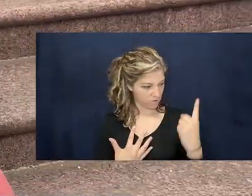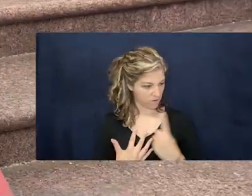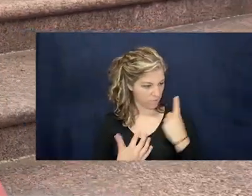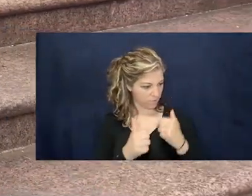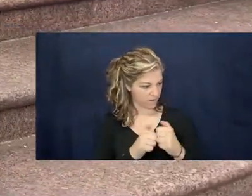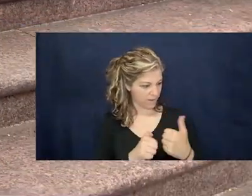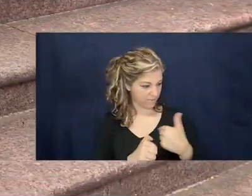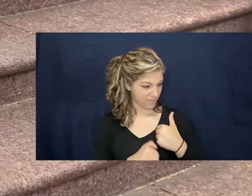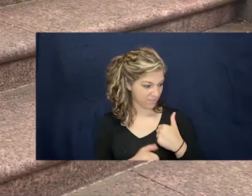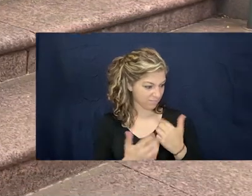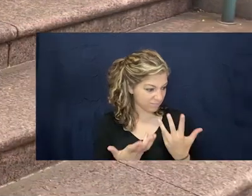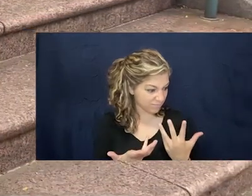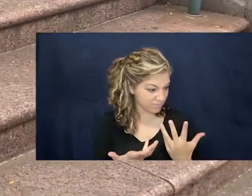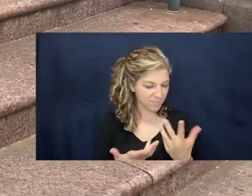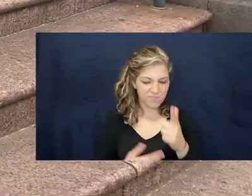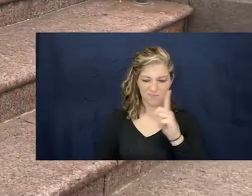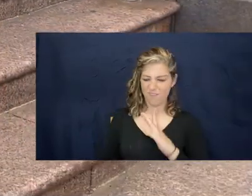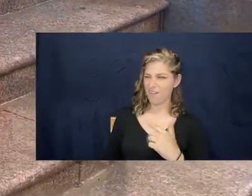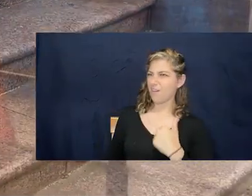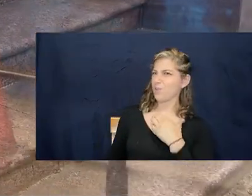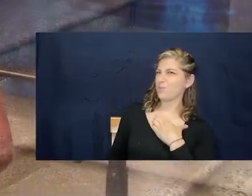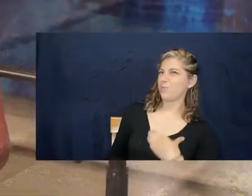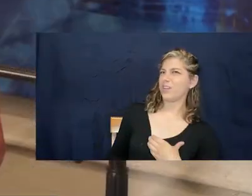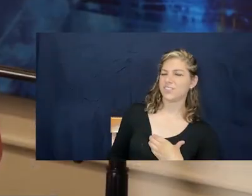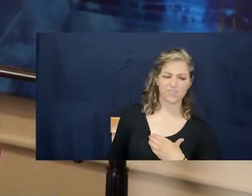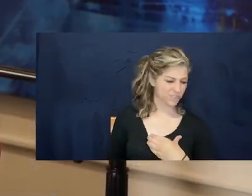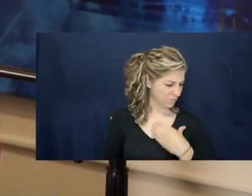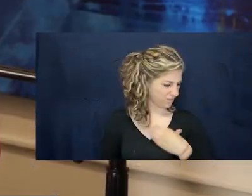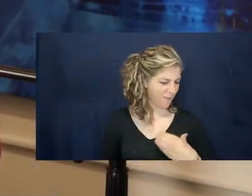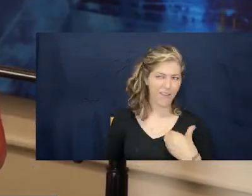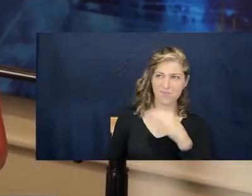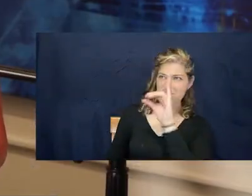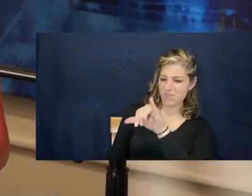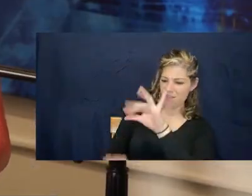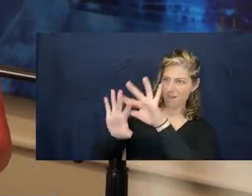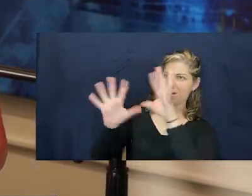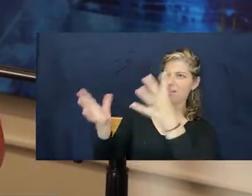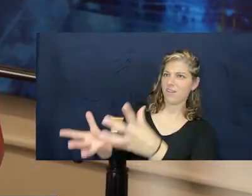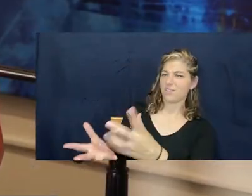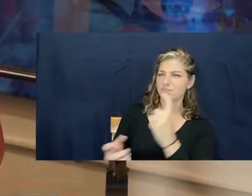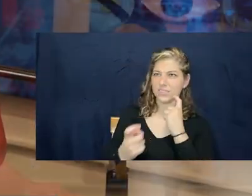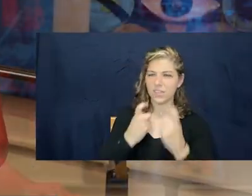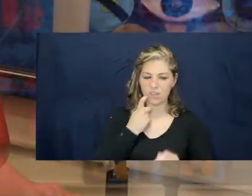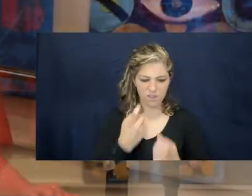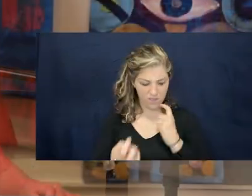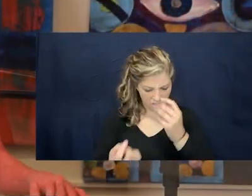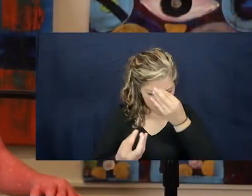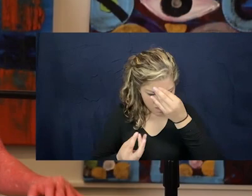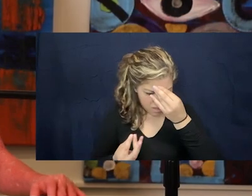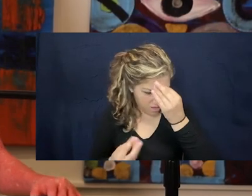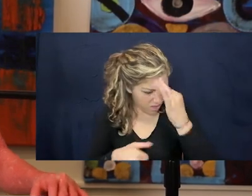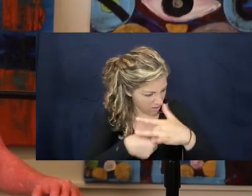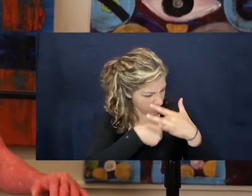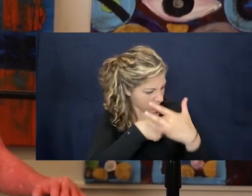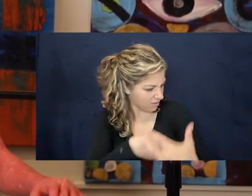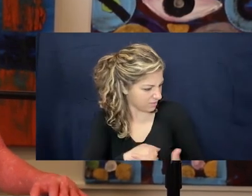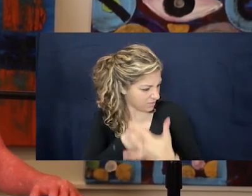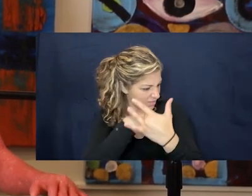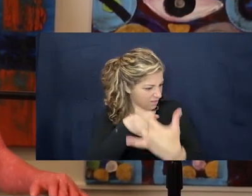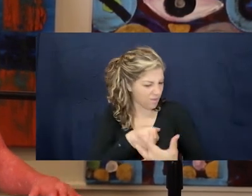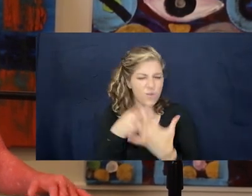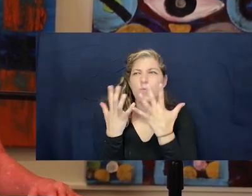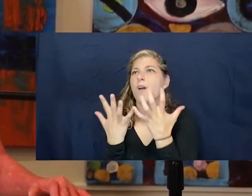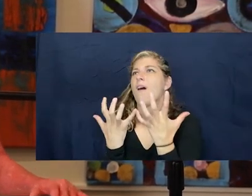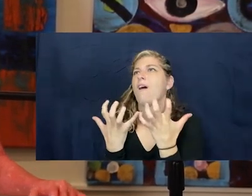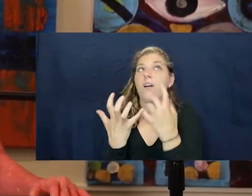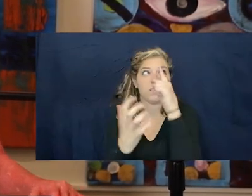at home waiting for someone to text me back, God, I wish I wasn't, I wish I had that. Jealousy,